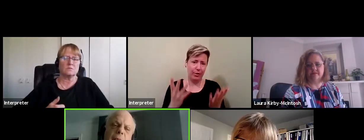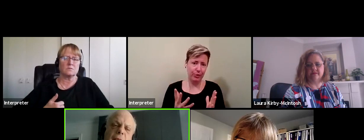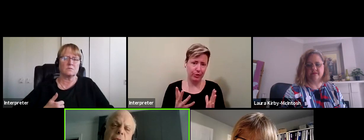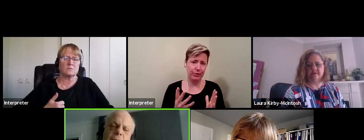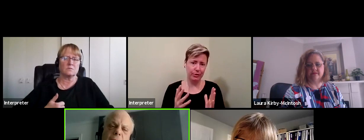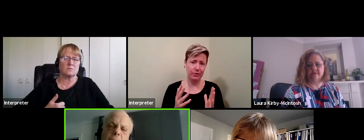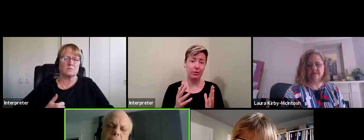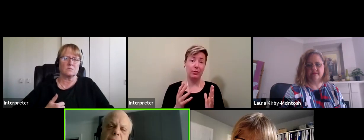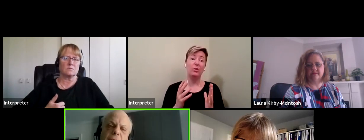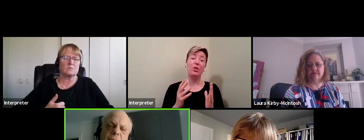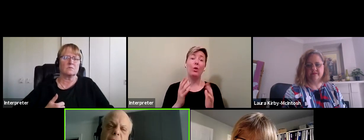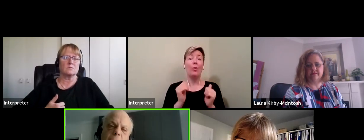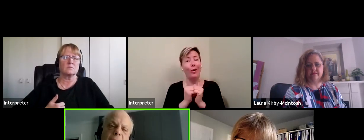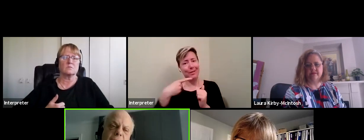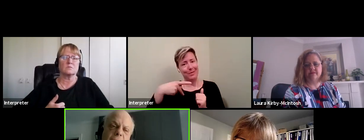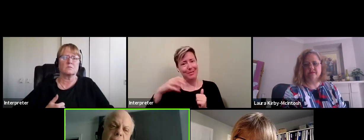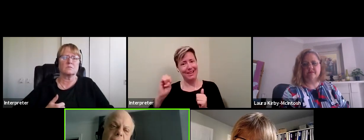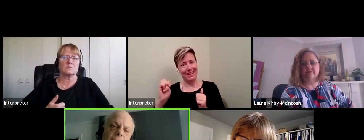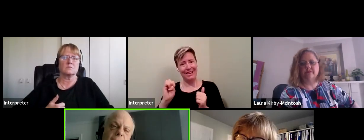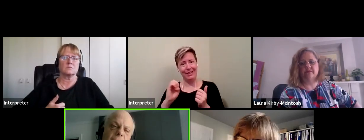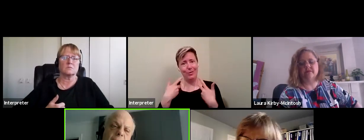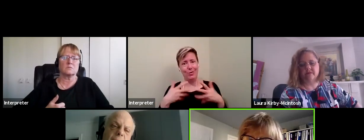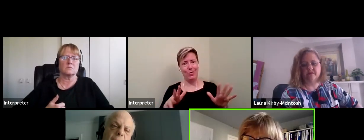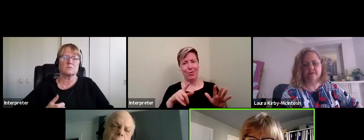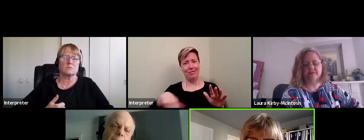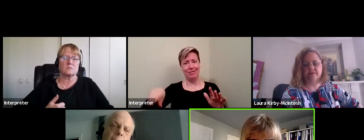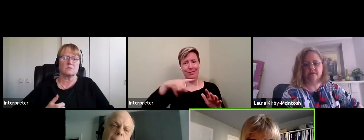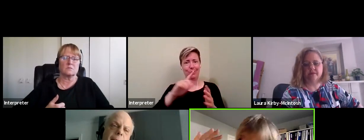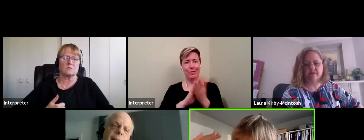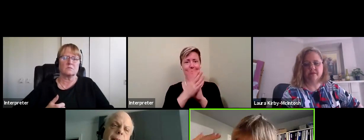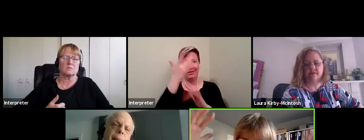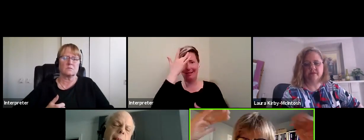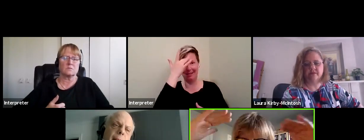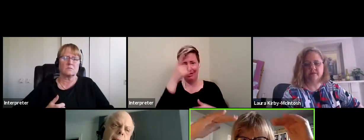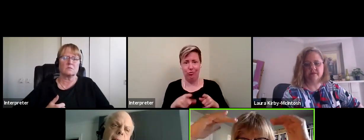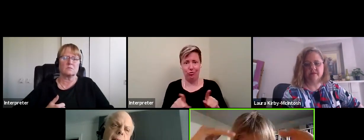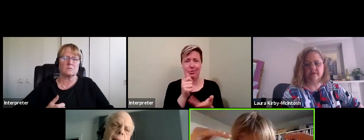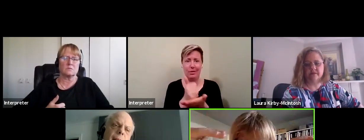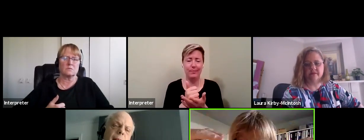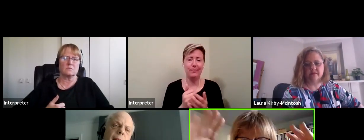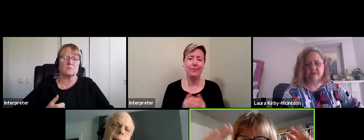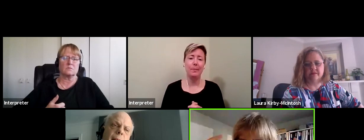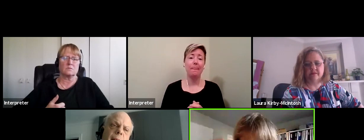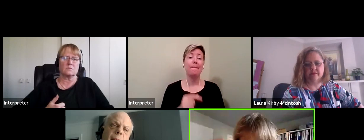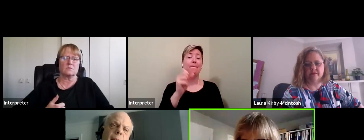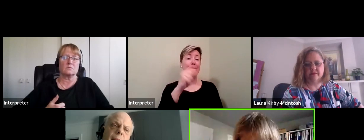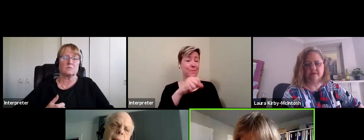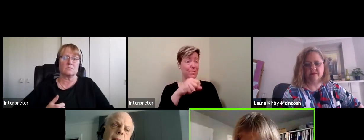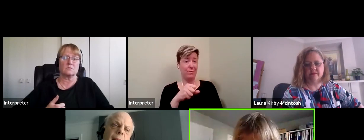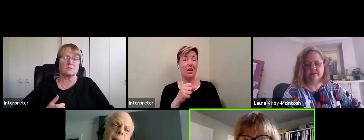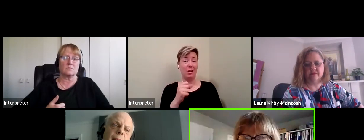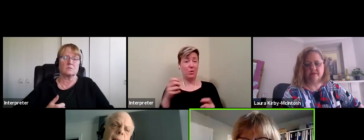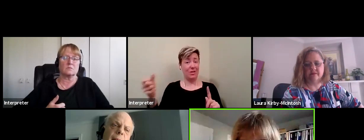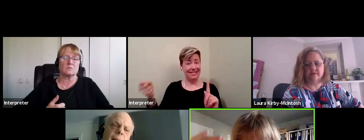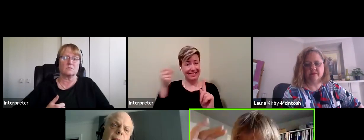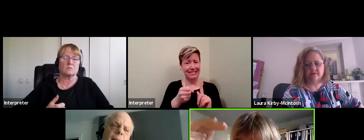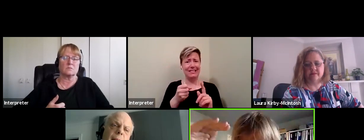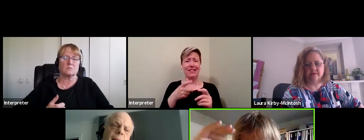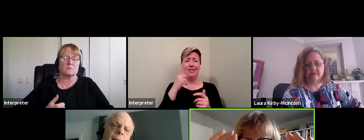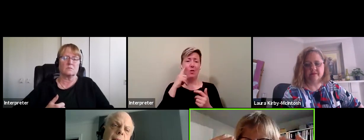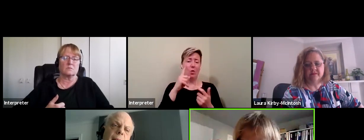with protection so they don't get sick in the process. And I see them at the assessment, at the triage,